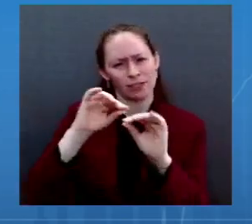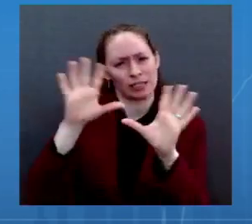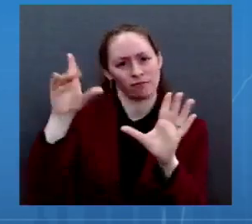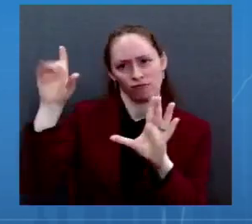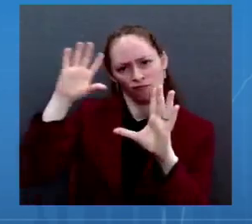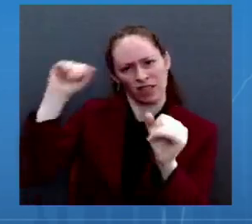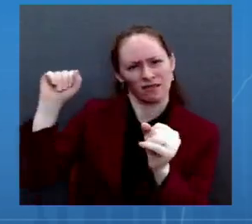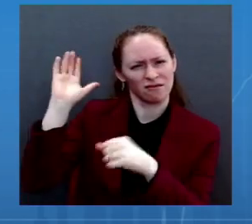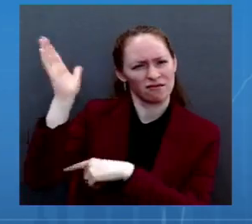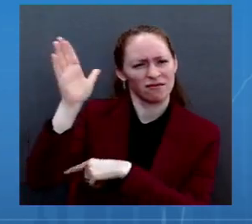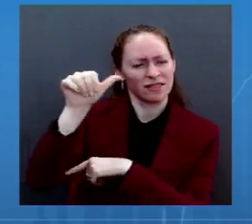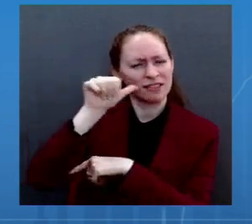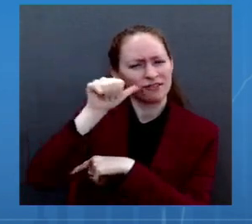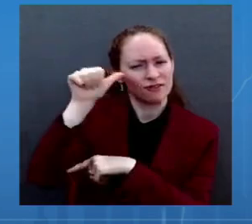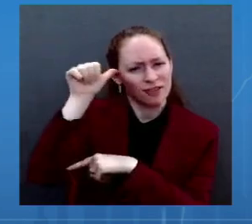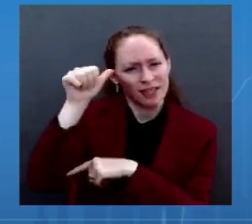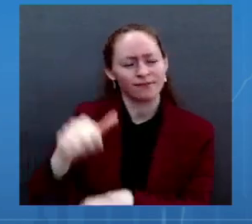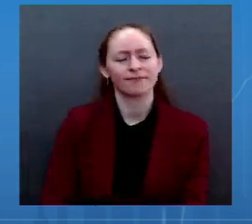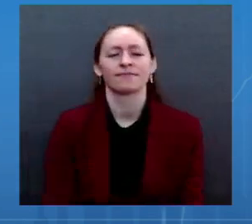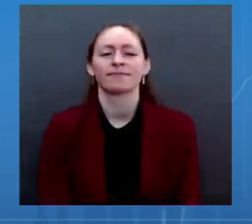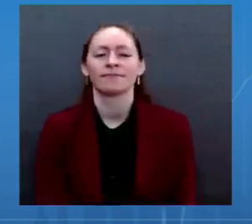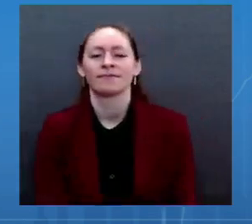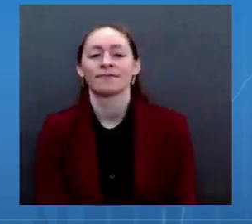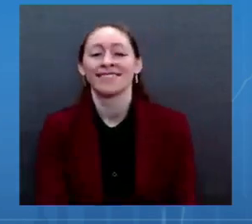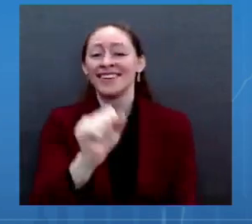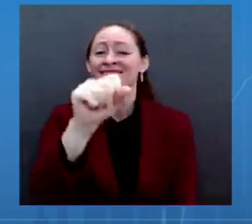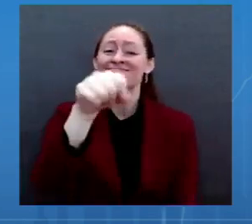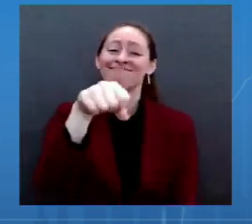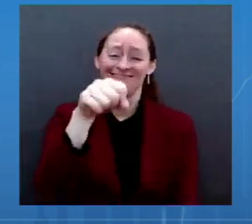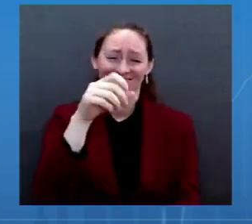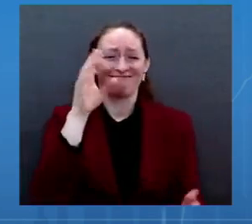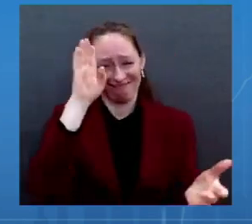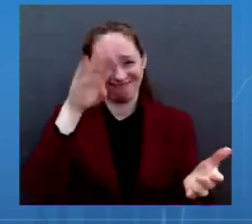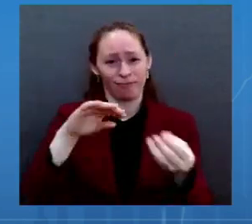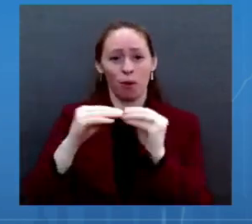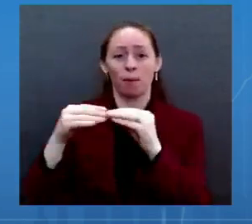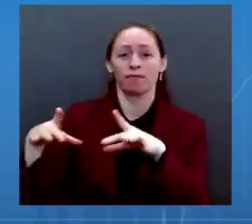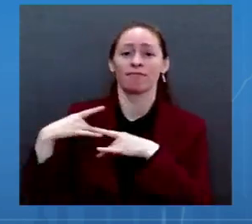variant. But it's important to stay focused on three things.